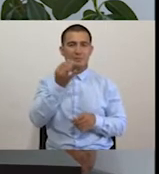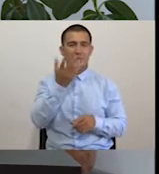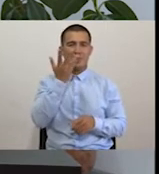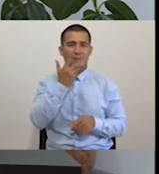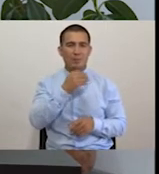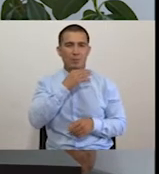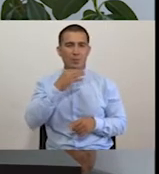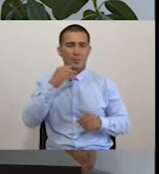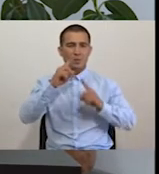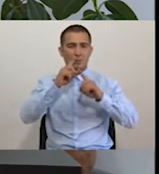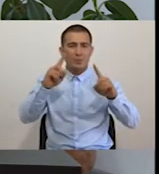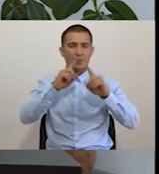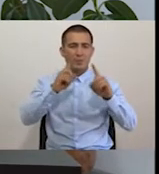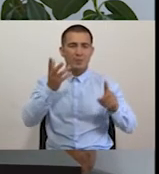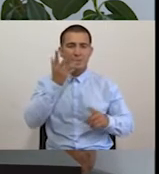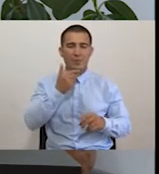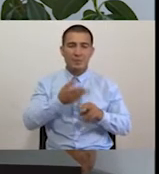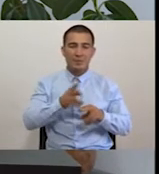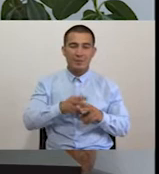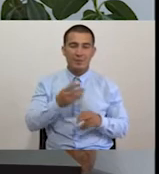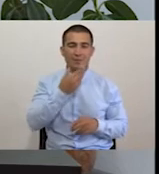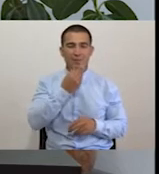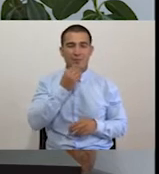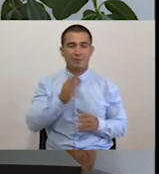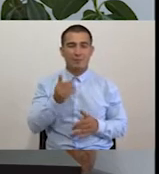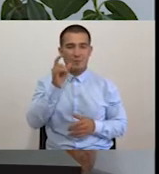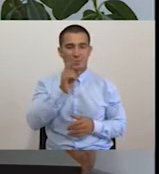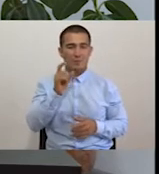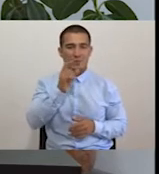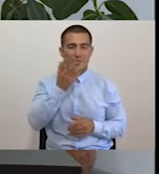Mana ko'k ranglarimizni yana davom ettiramiz.